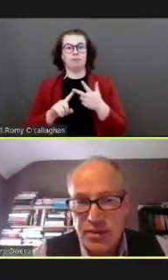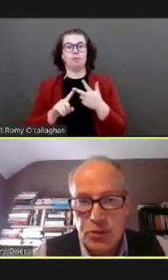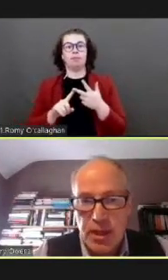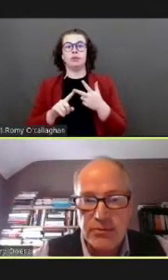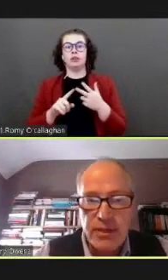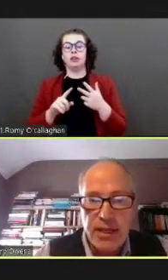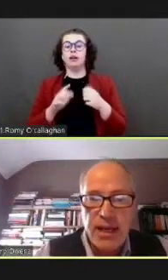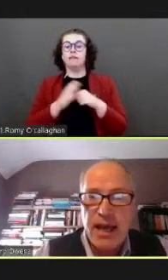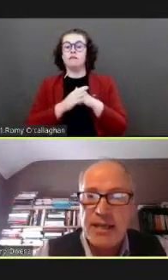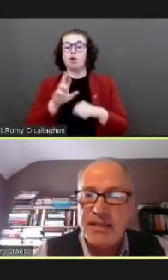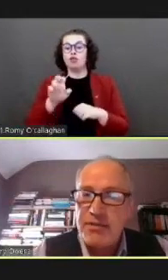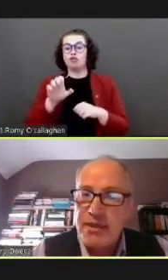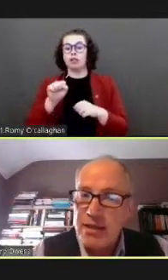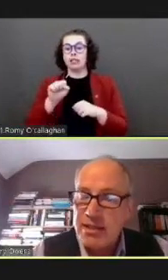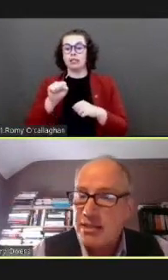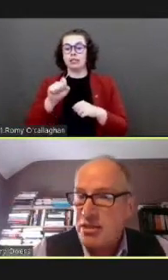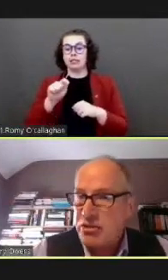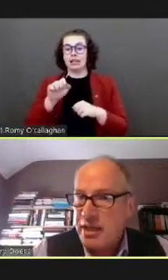since 2012,